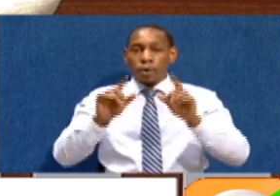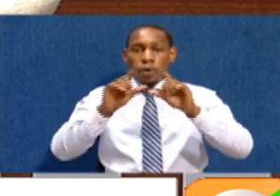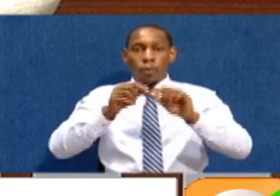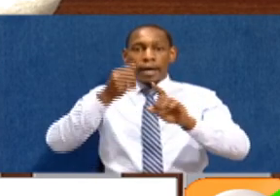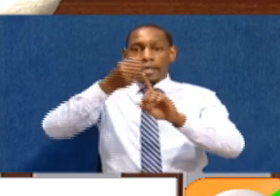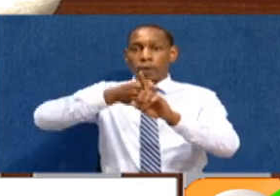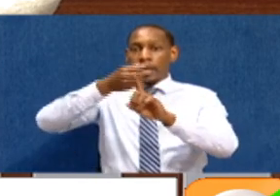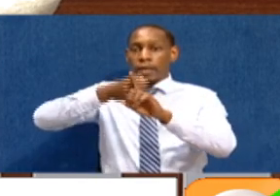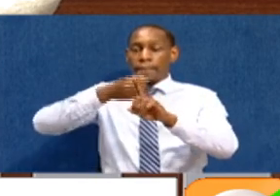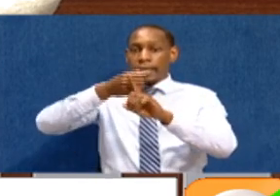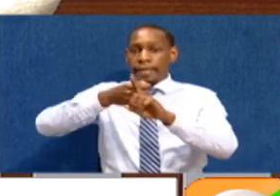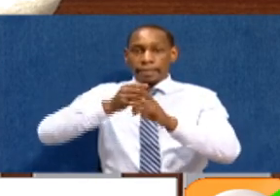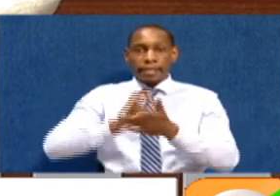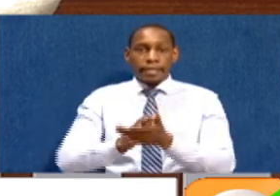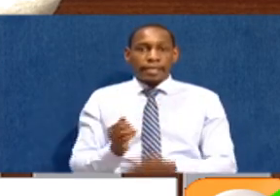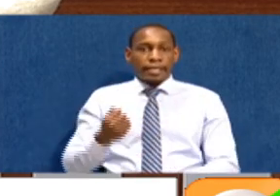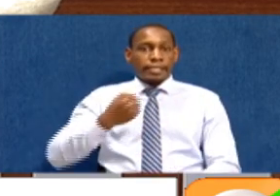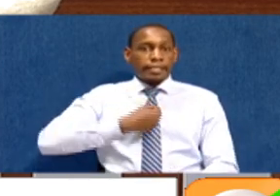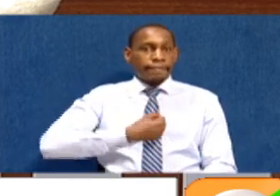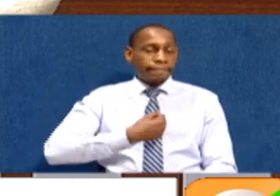message,